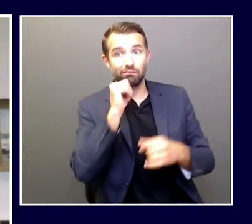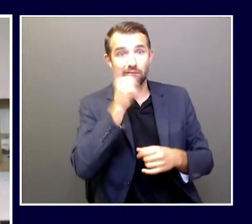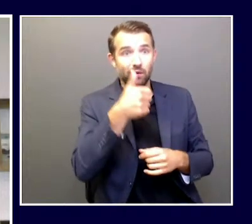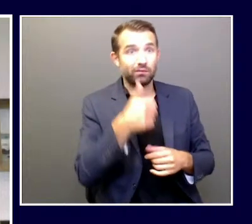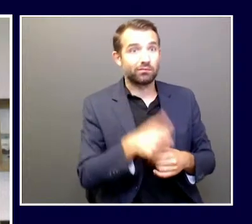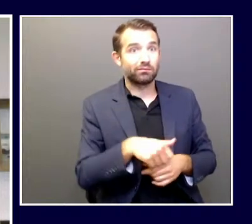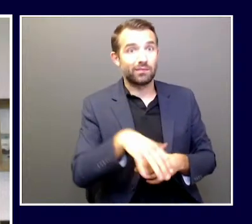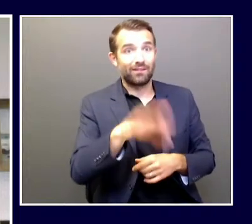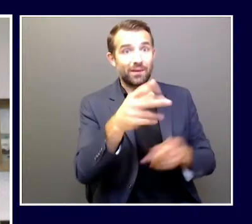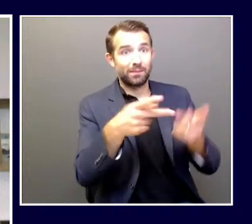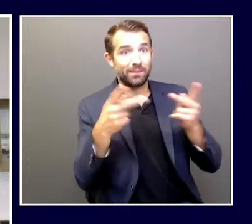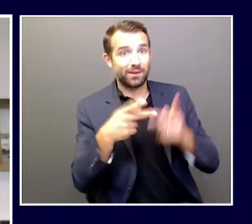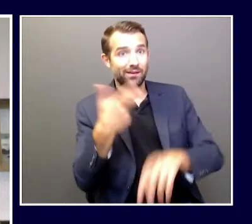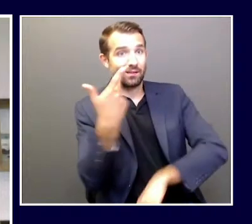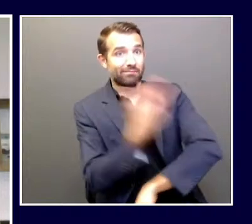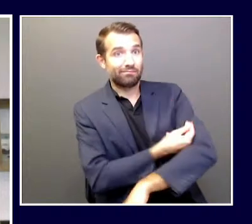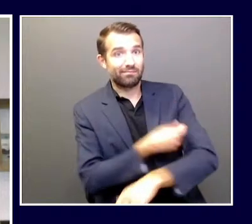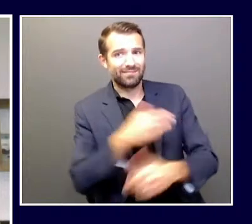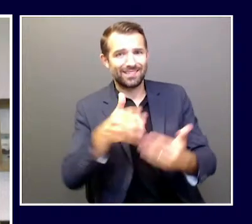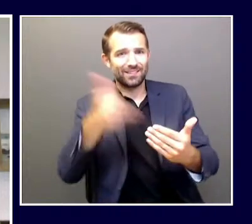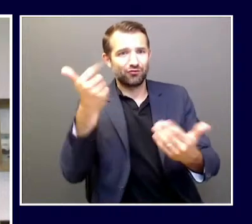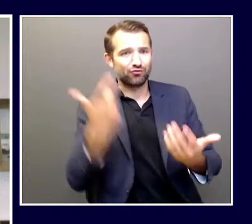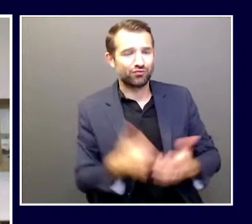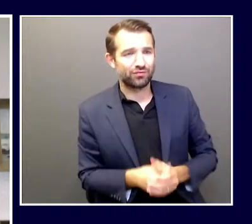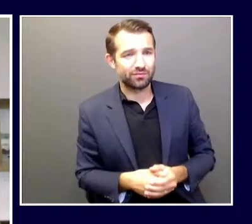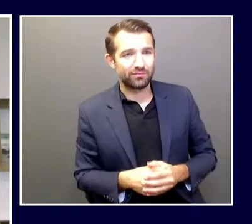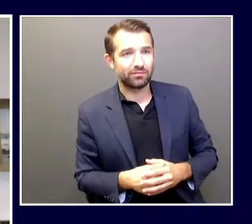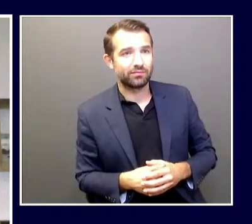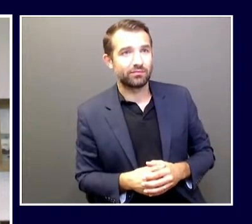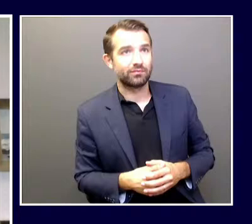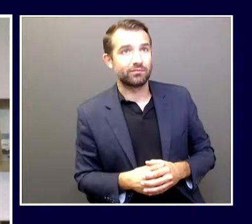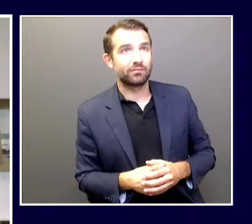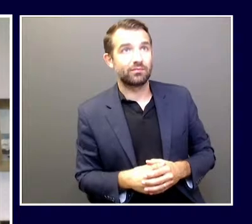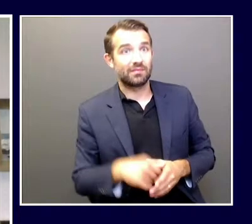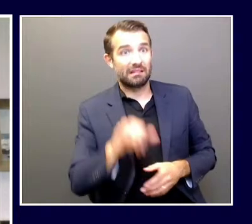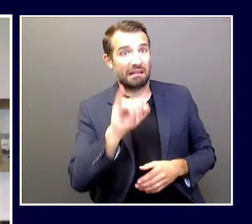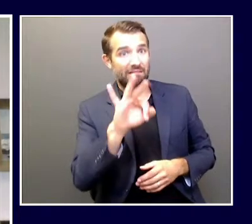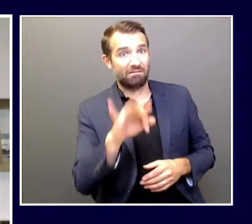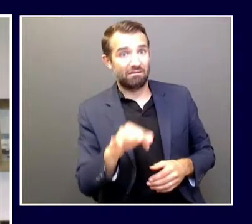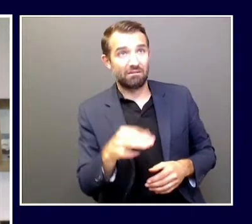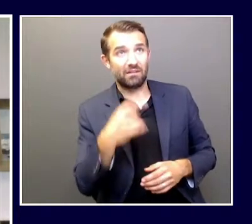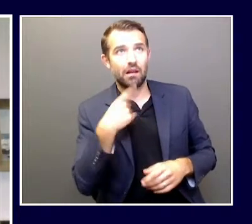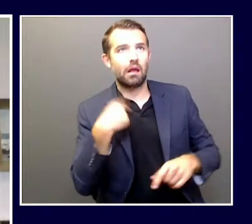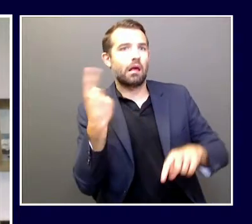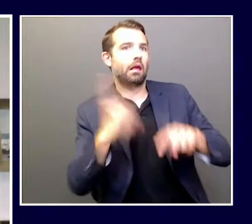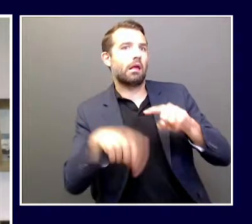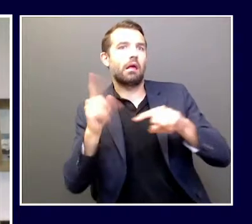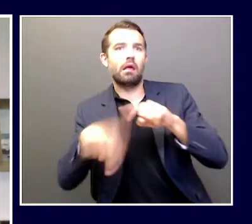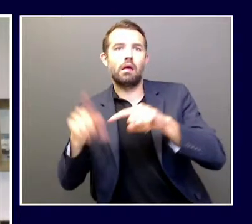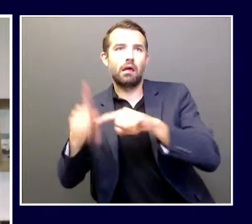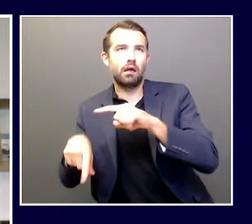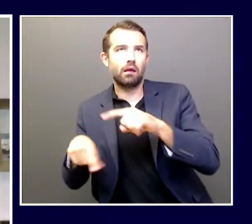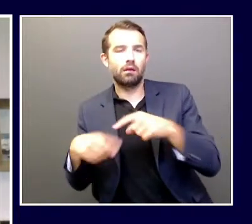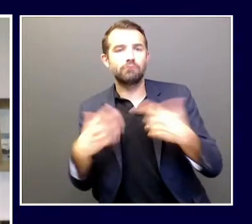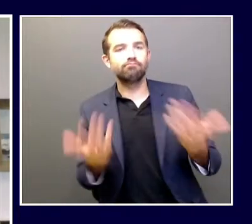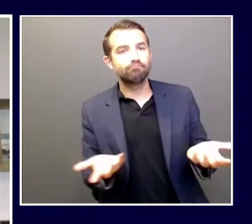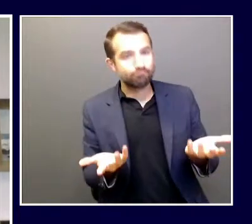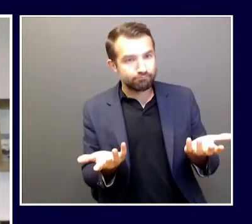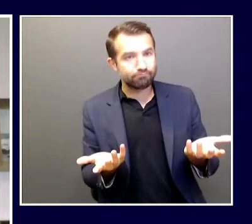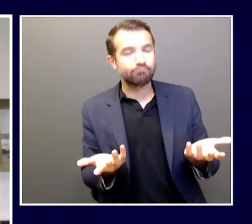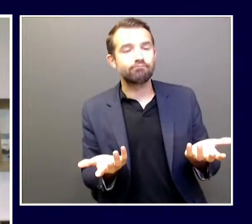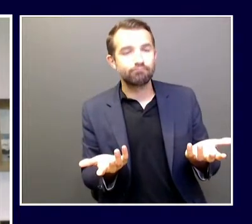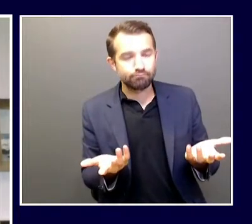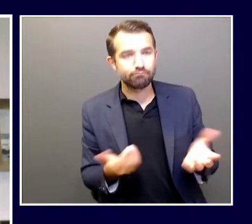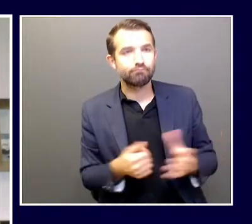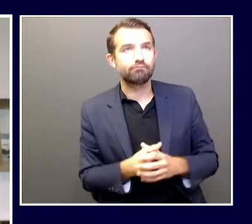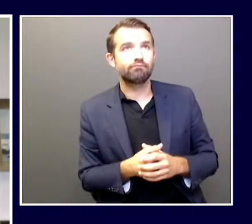so, they would be able to be in compliance, if they were a healthcare worker, with the healthcare worker vaccination rule. I know that that's tough for a lot of